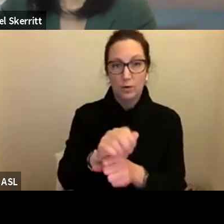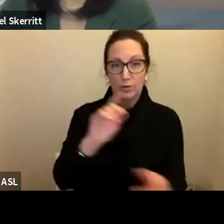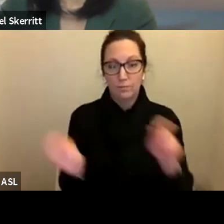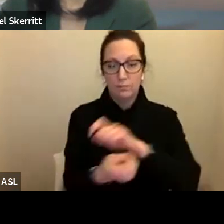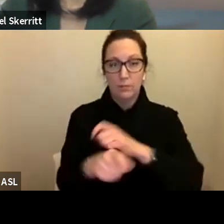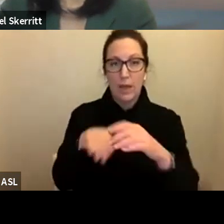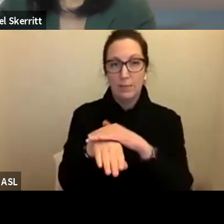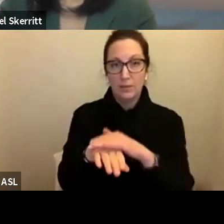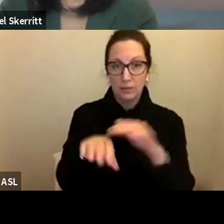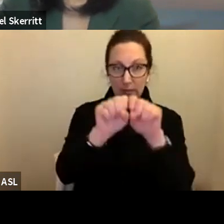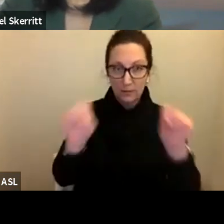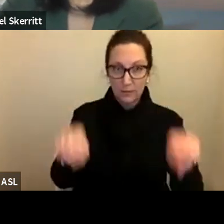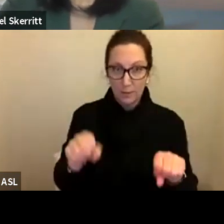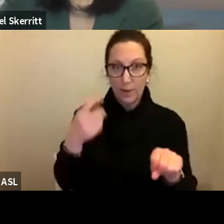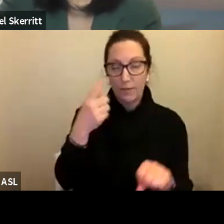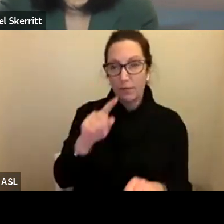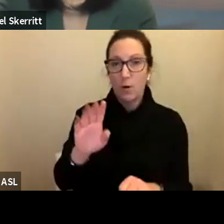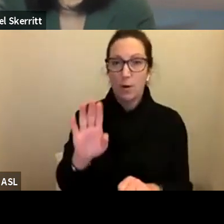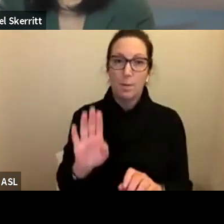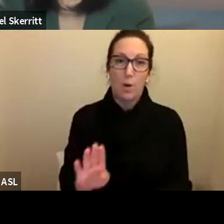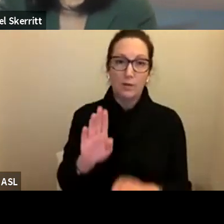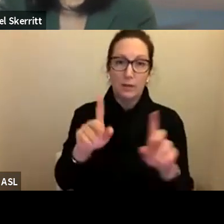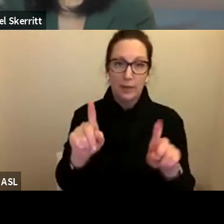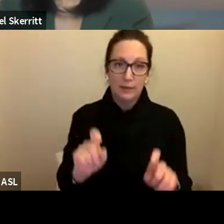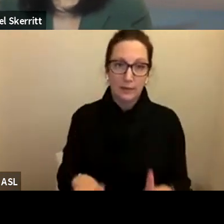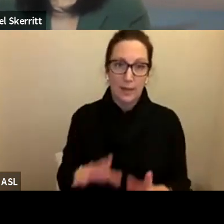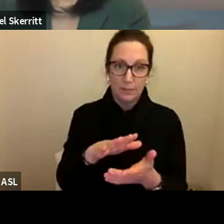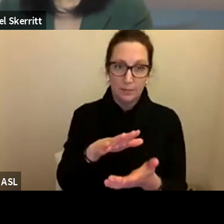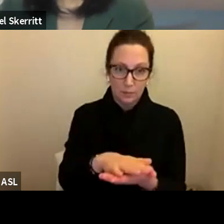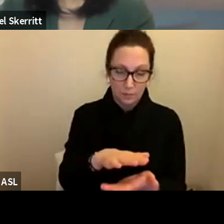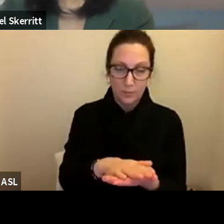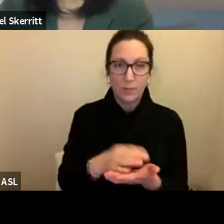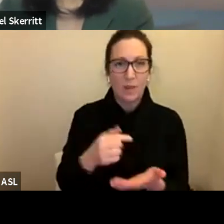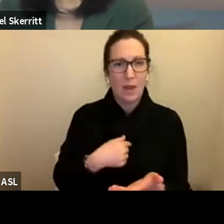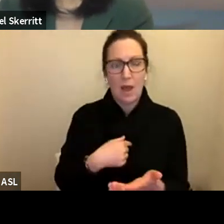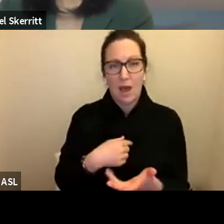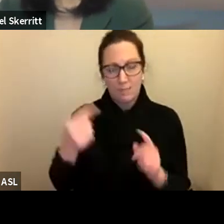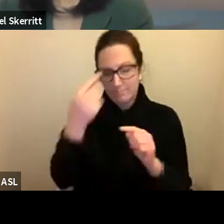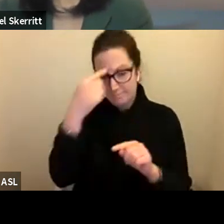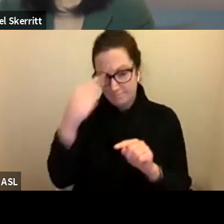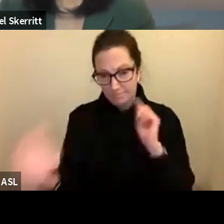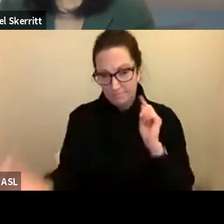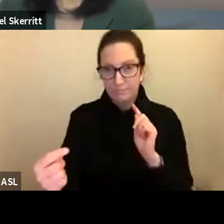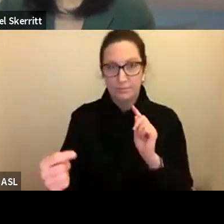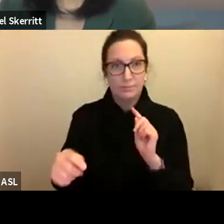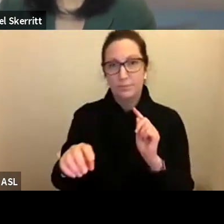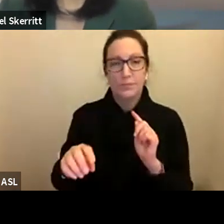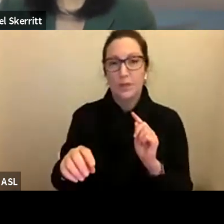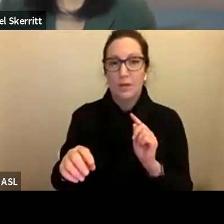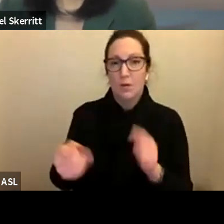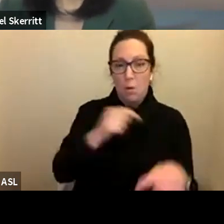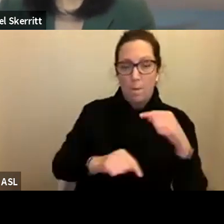admission system for Boston's exam schools and to voice my strong opposition to any attempt to revert to the status